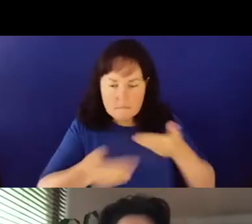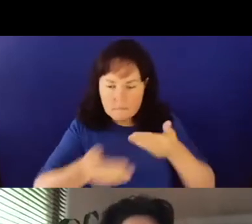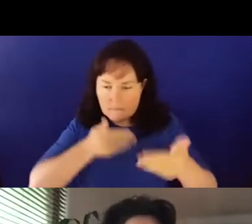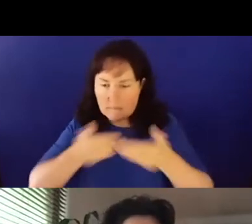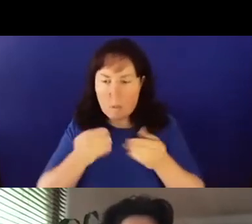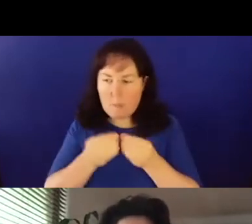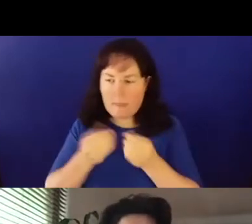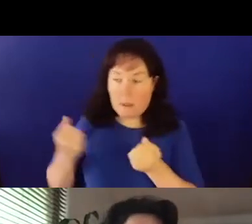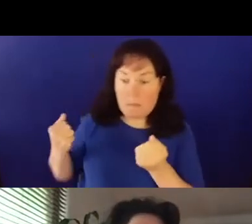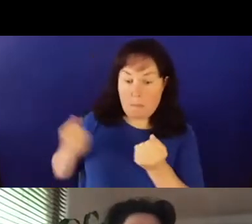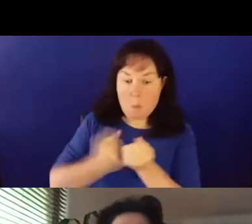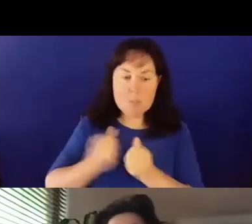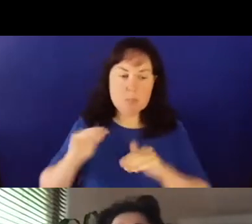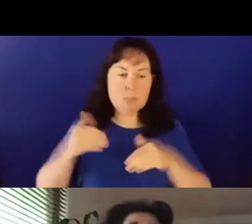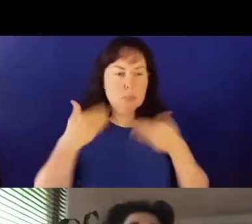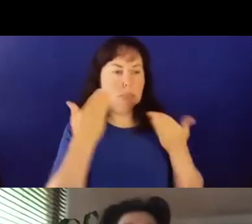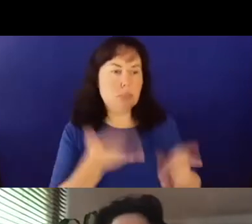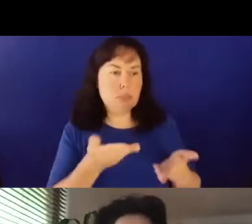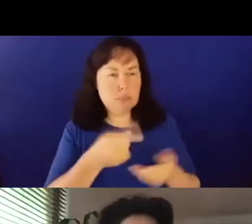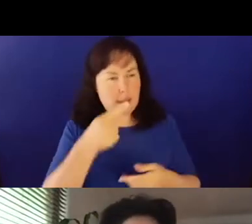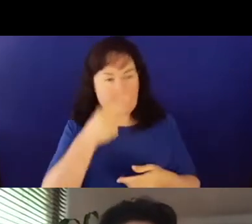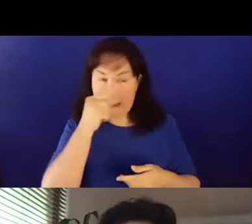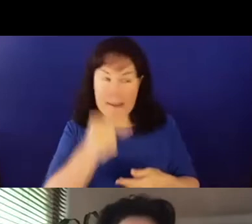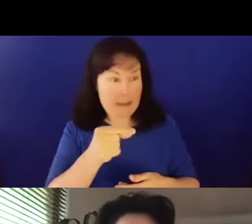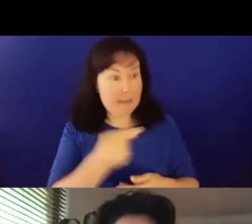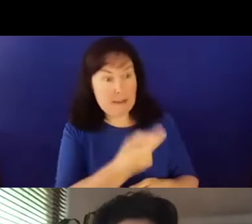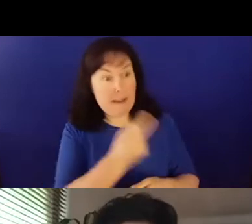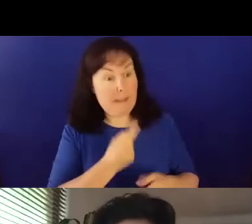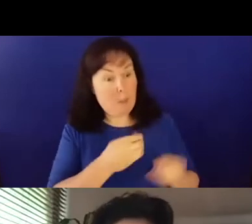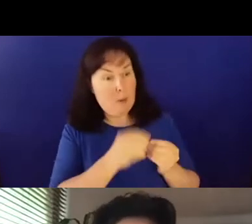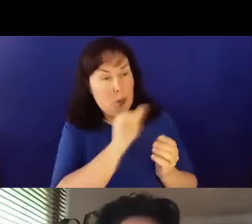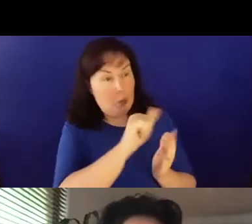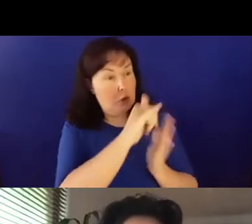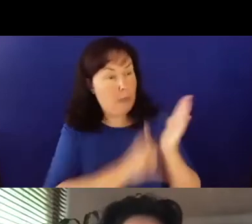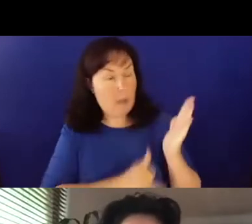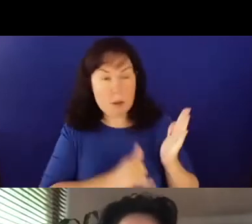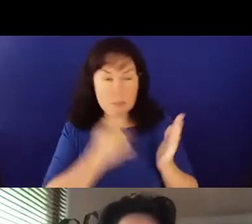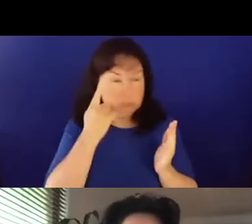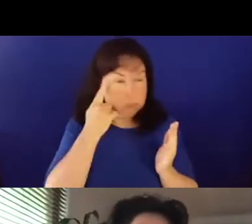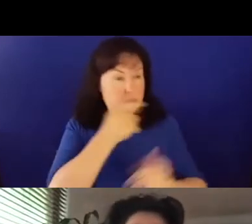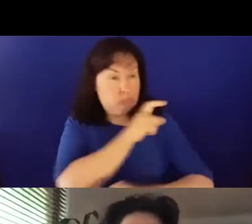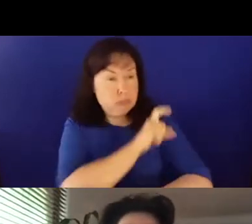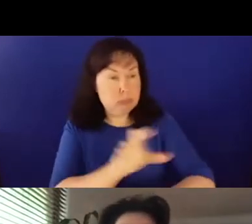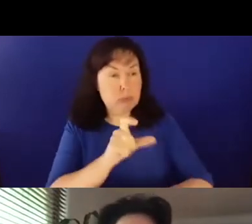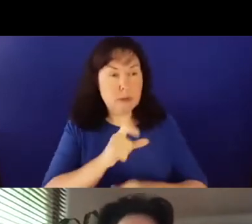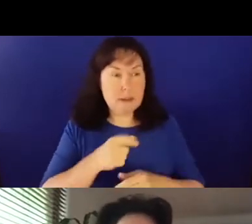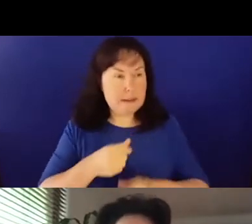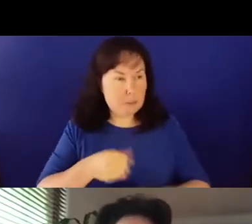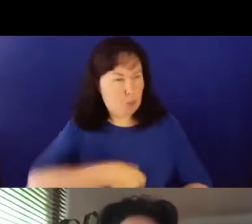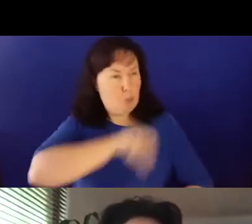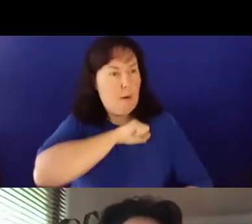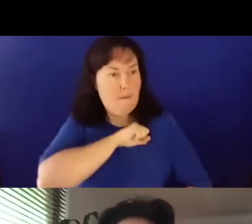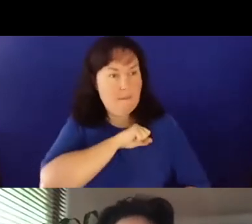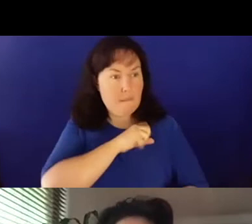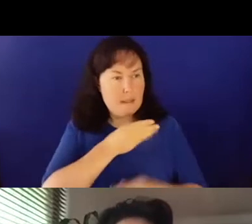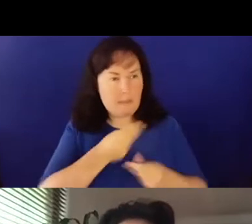come in with the boldest, most confident, most innovative, distinctive idea that you've got. So again, be really brave in the stories that